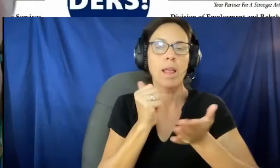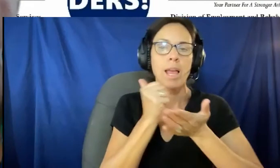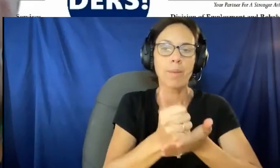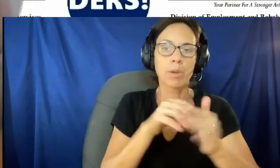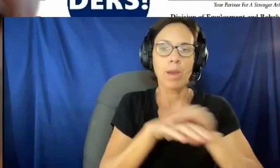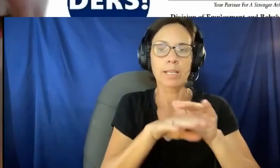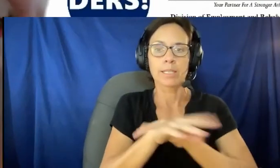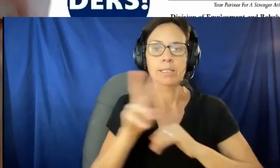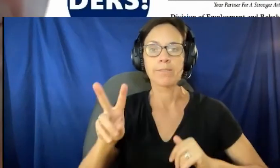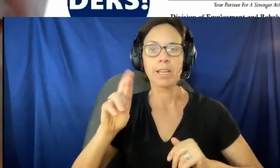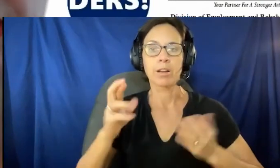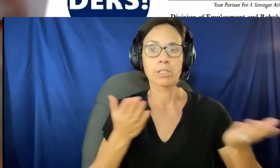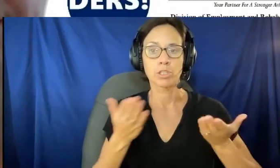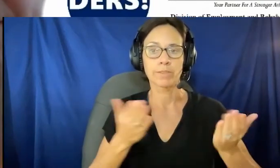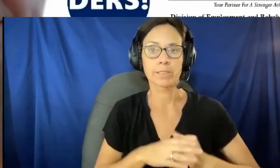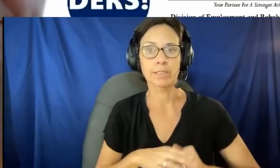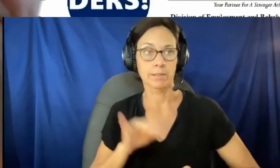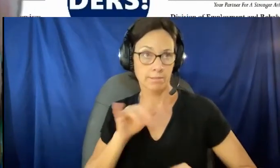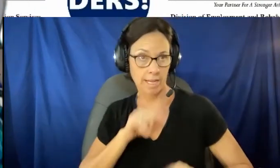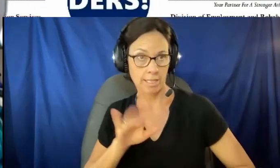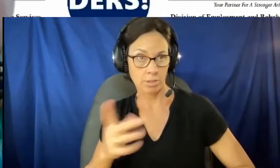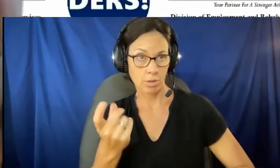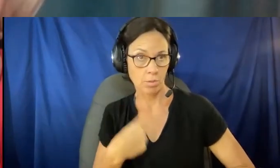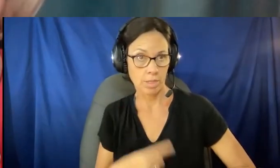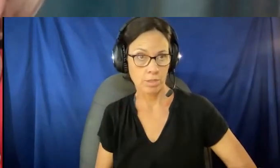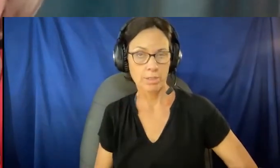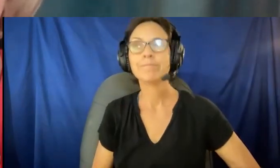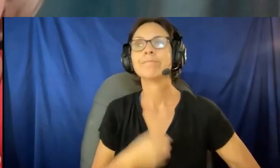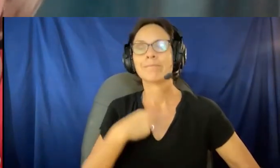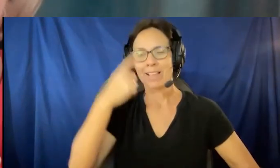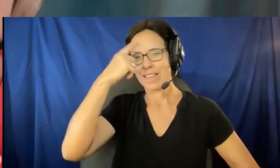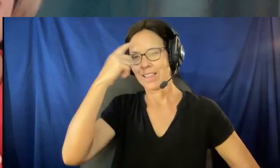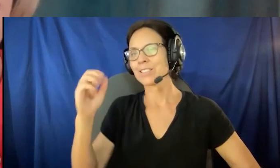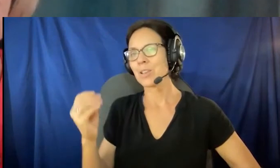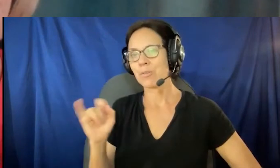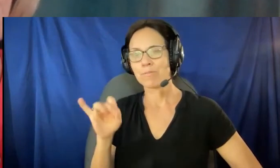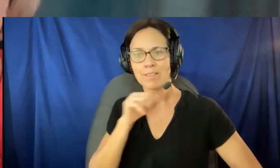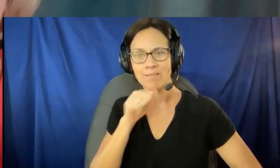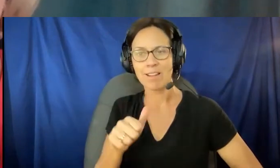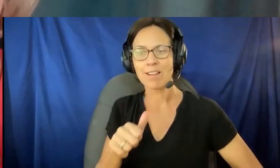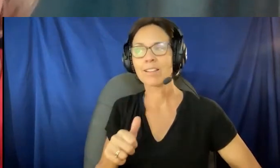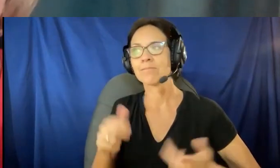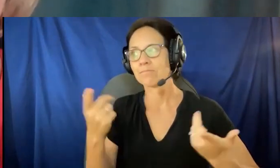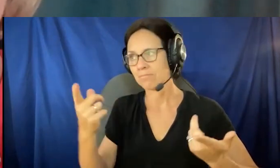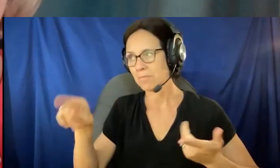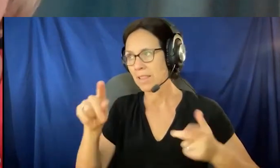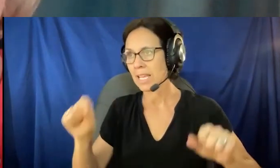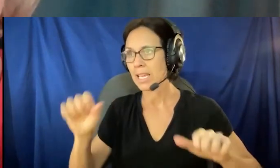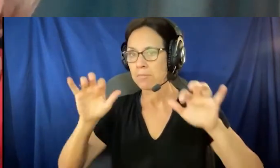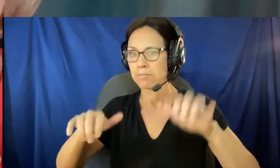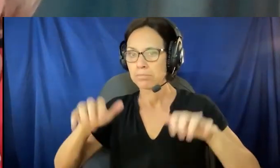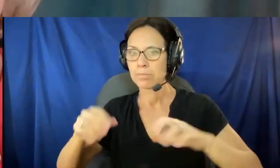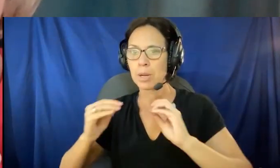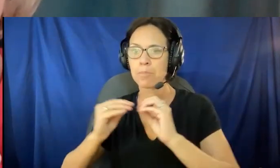services. Did that answer the question? I think it did. If not, they can post again in the